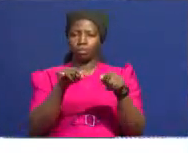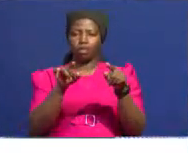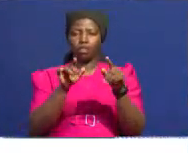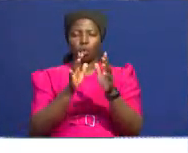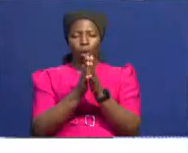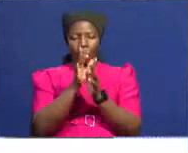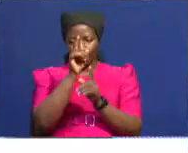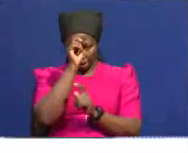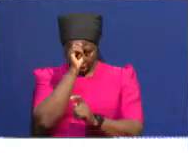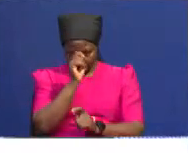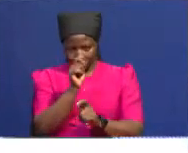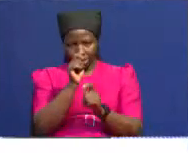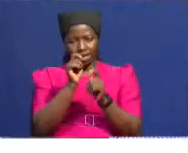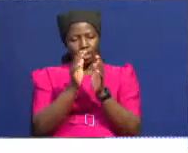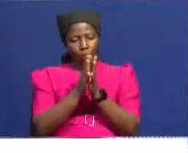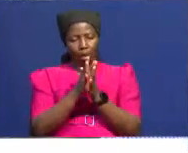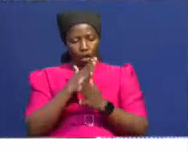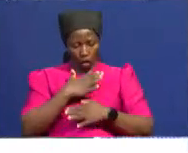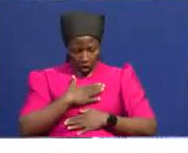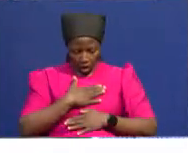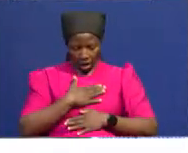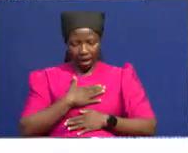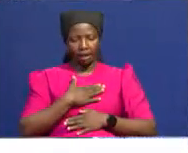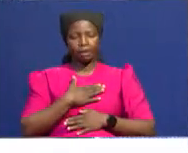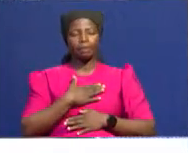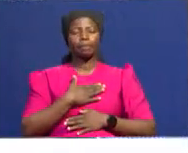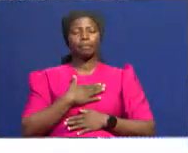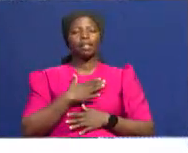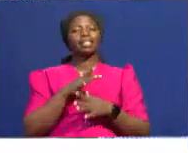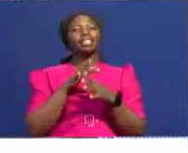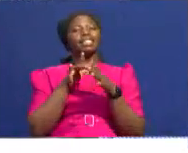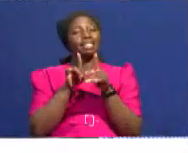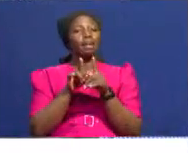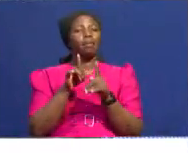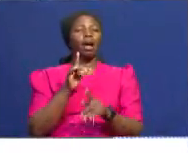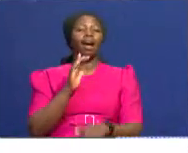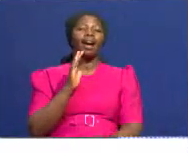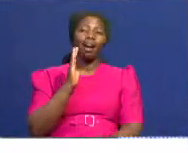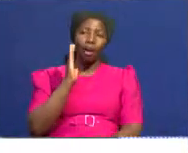with the dignity and with the honor, and we will